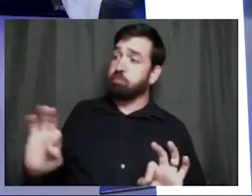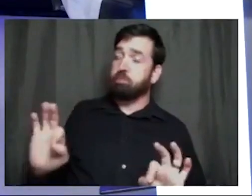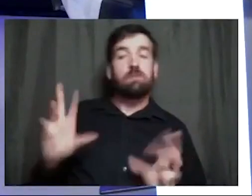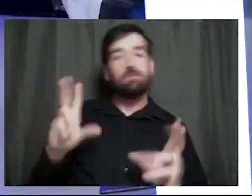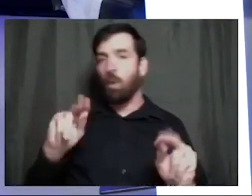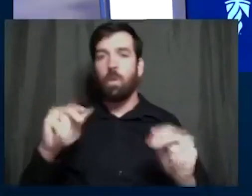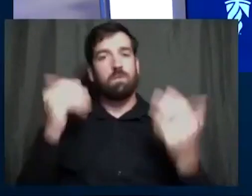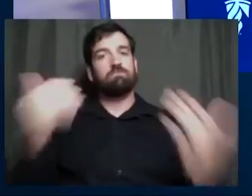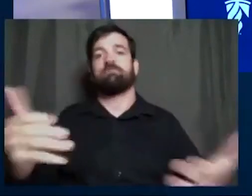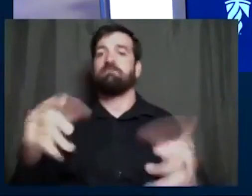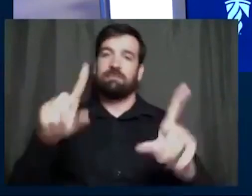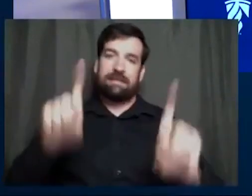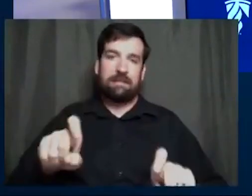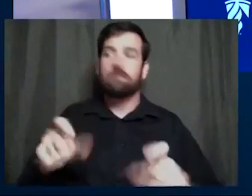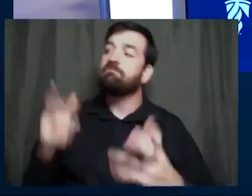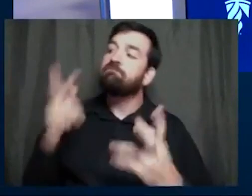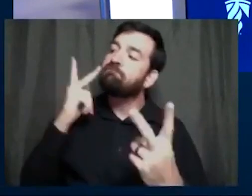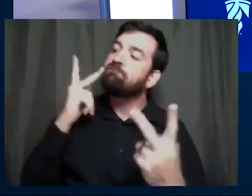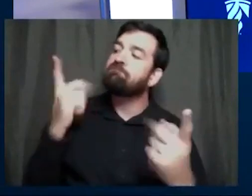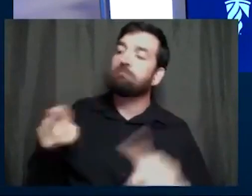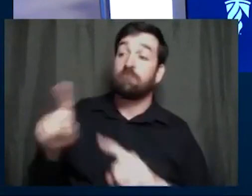going. Tell us what happened. You go to the doctor.